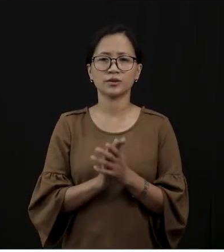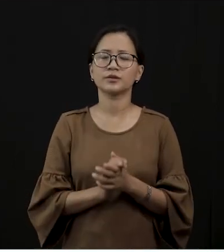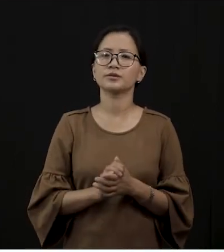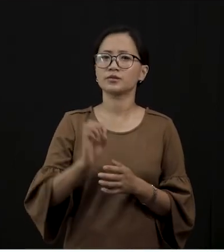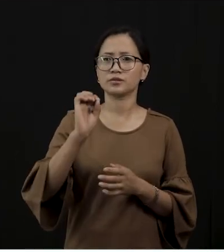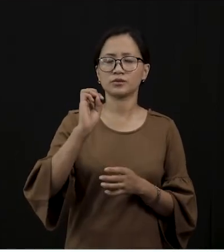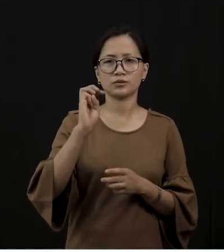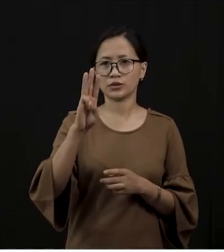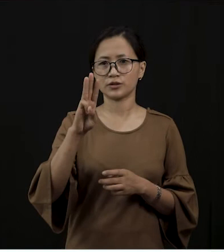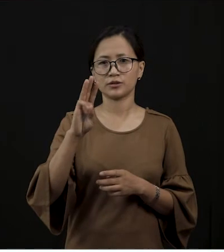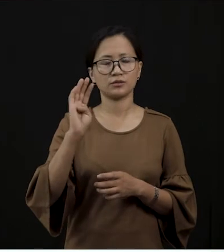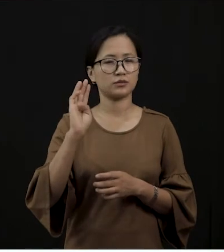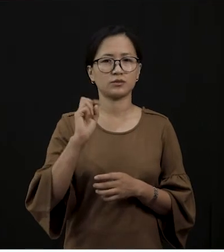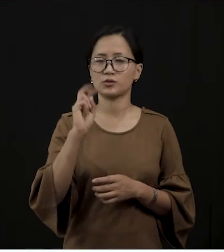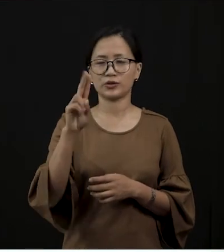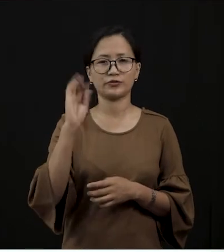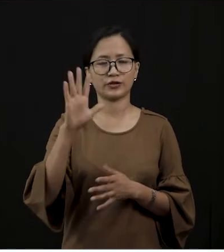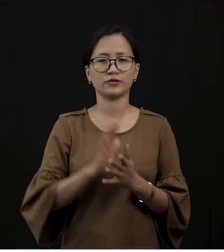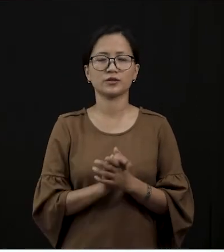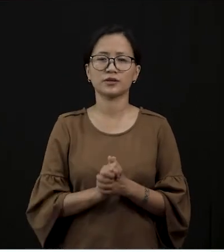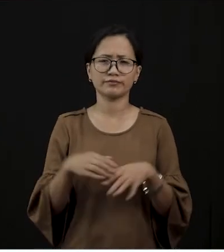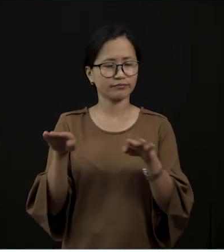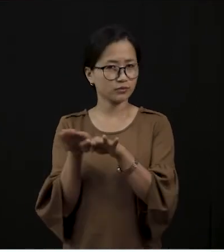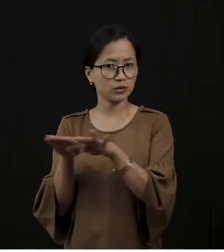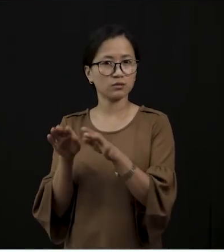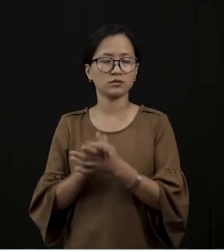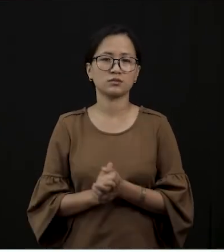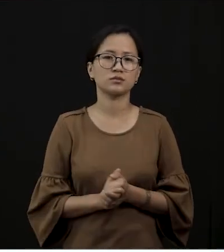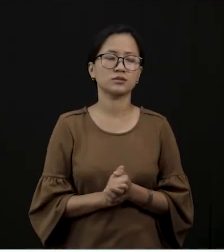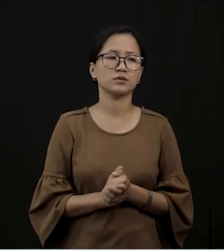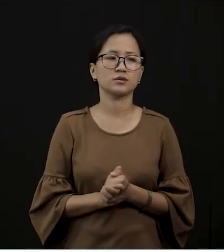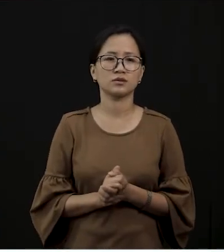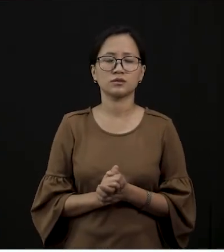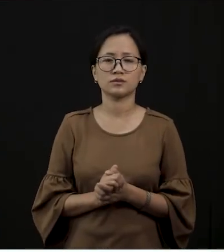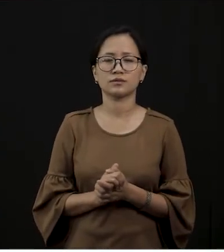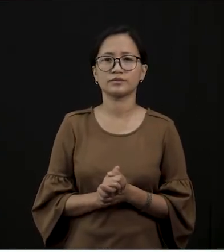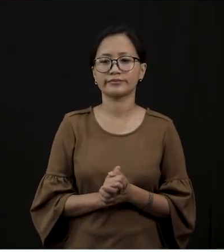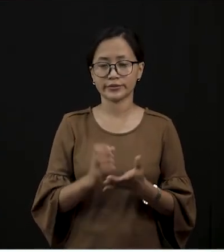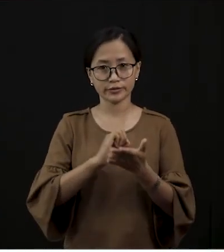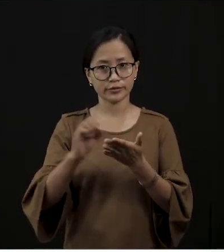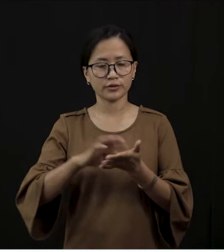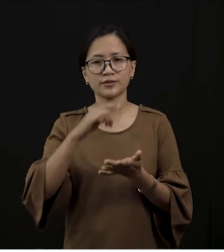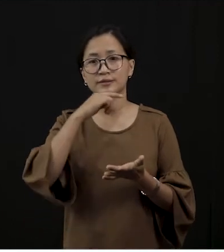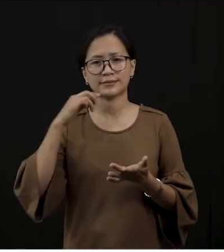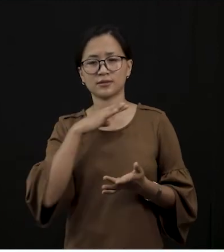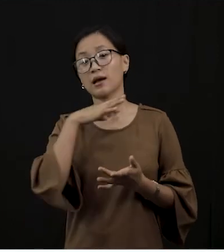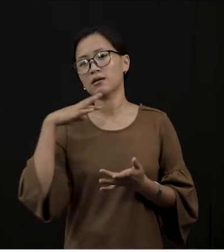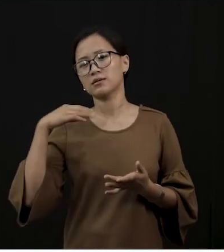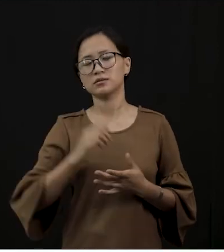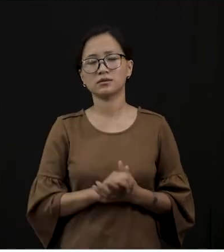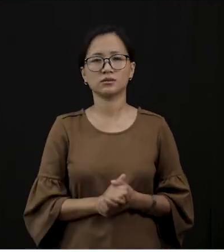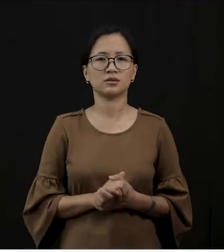holiday. 24 is also holiday, right? That's why it is written in red colors. Okay. Then,